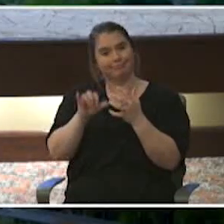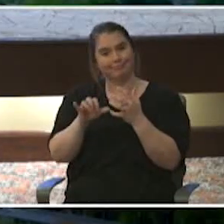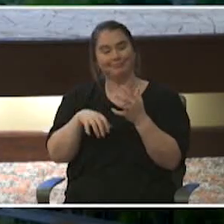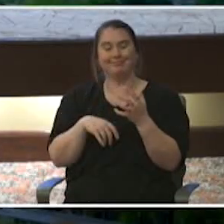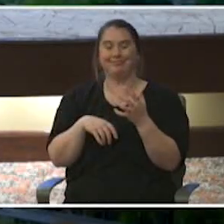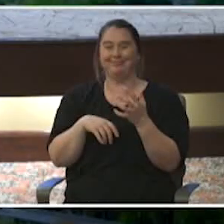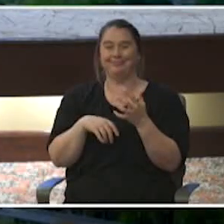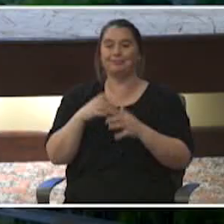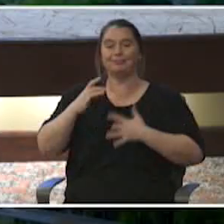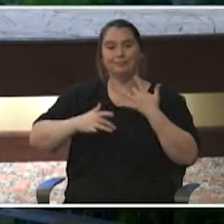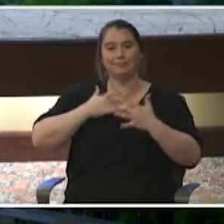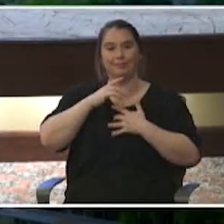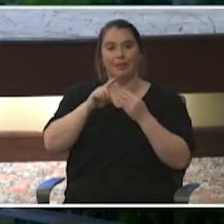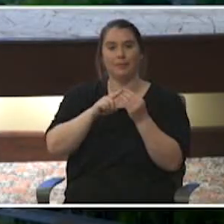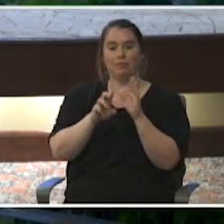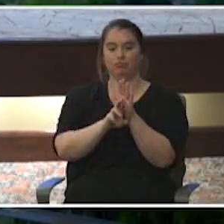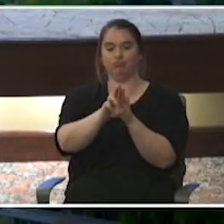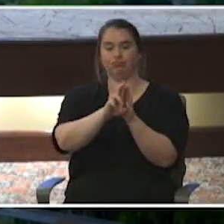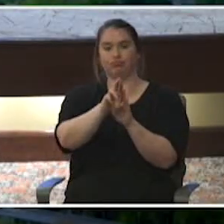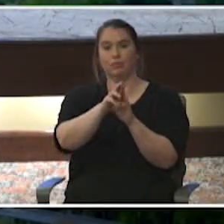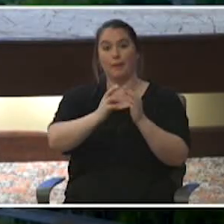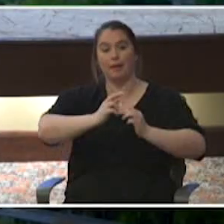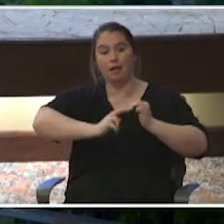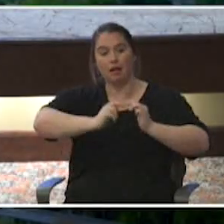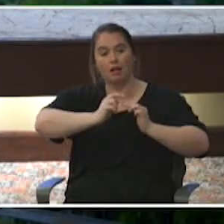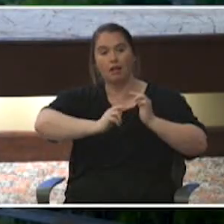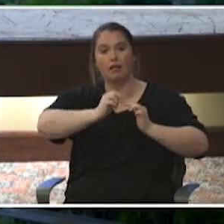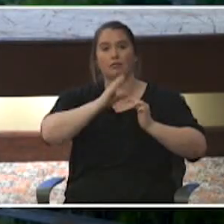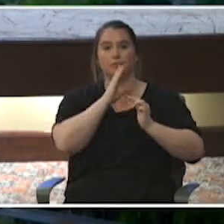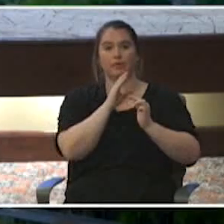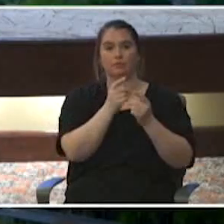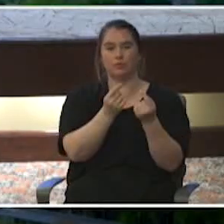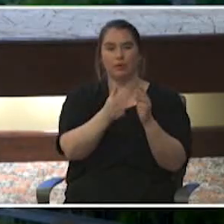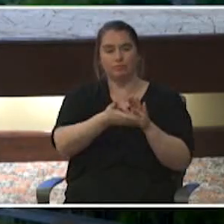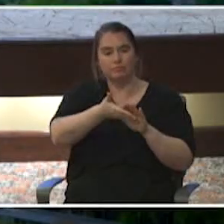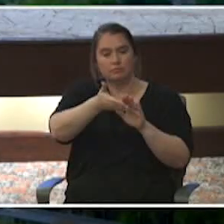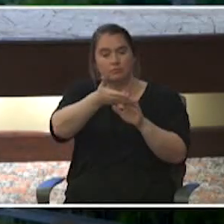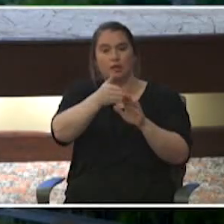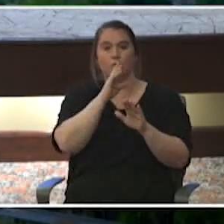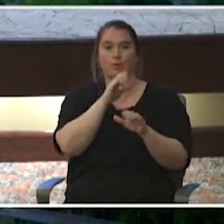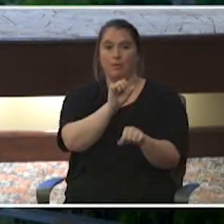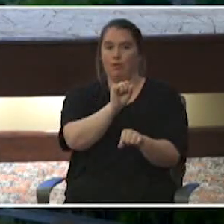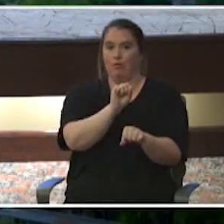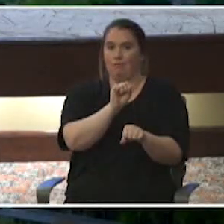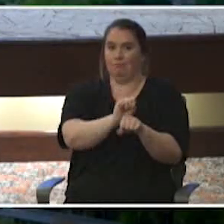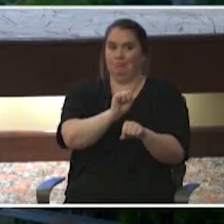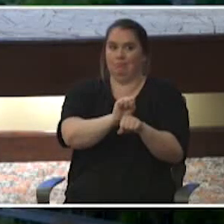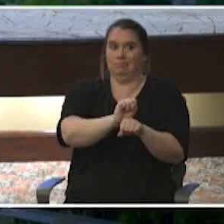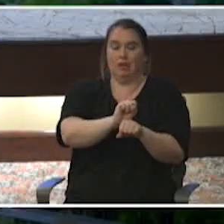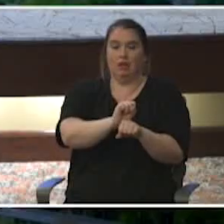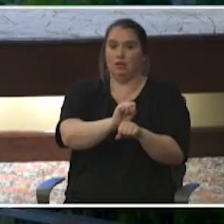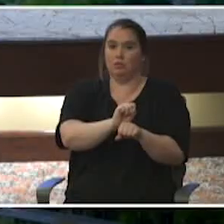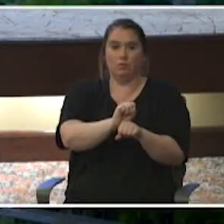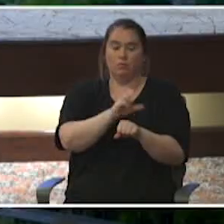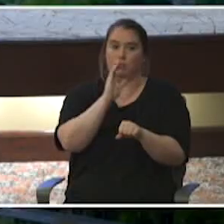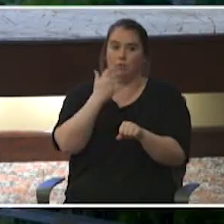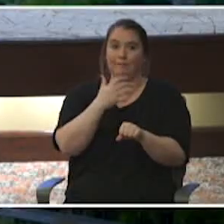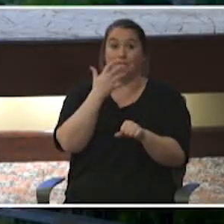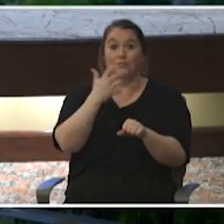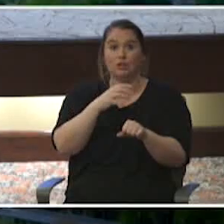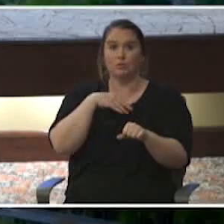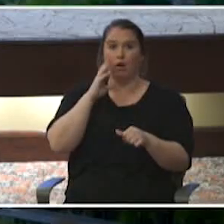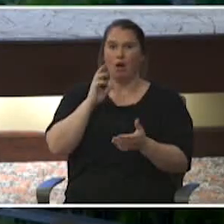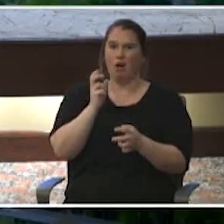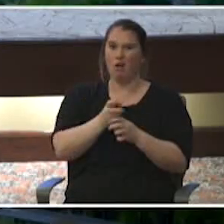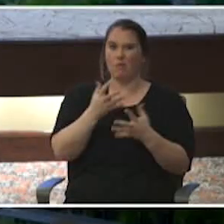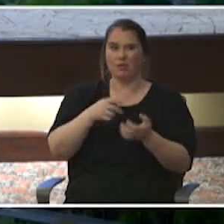excited about having the capsule in the building as the adults who have been working on it have been. It will be hard to keep their feet on the ground. All right, I like it.